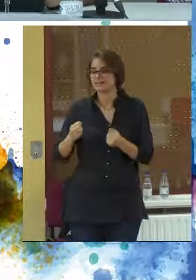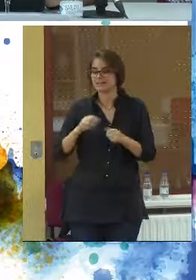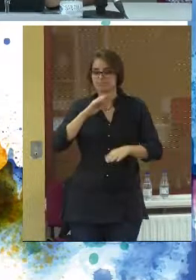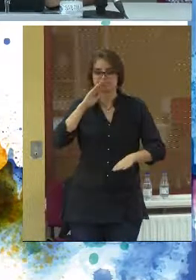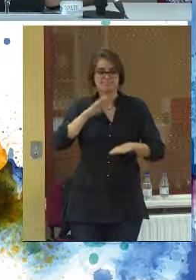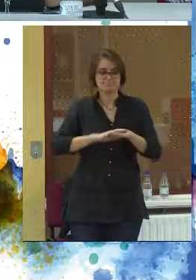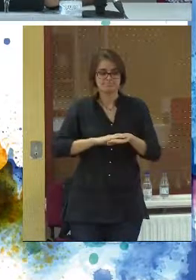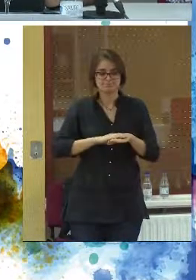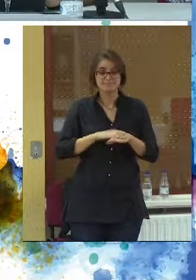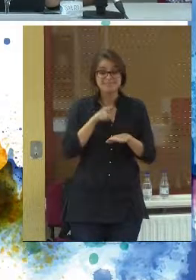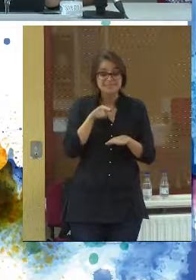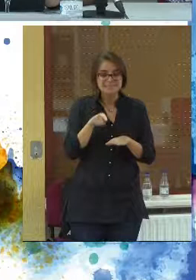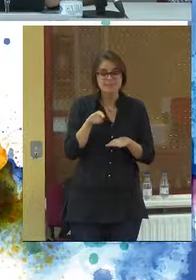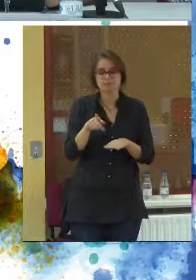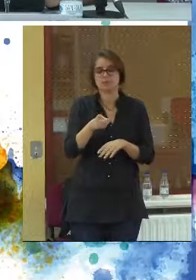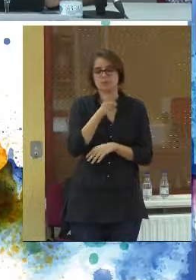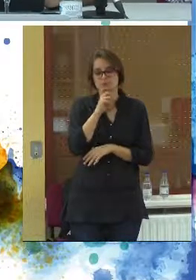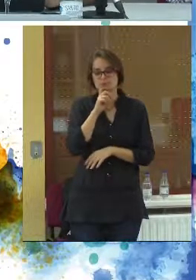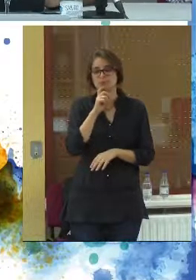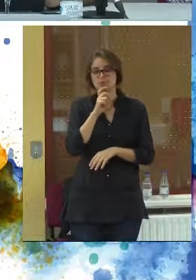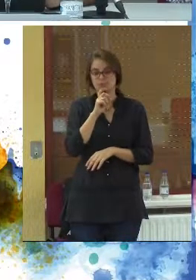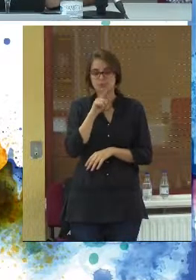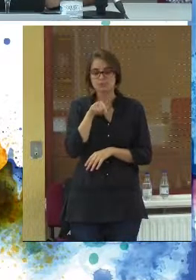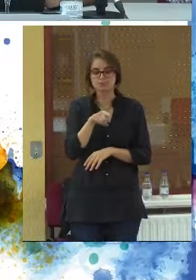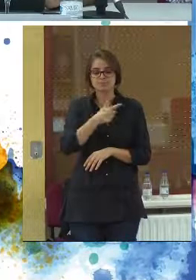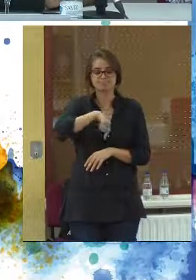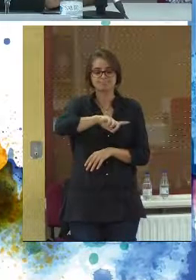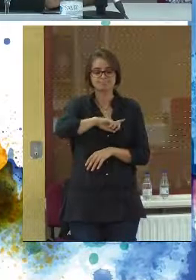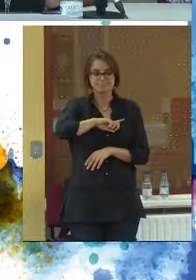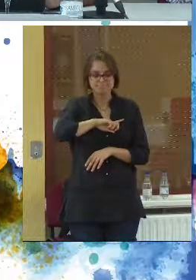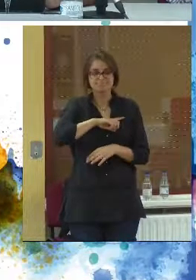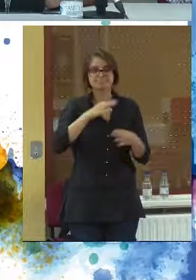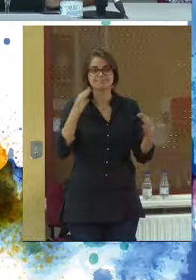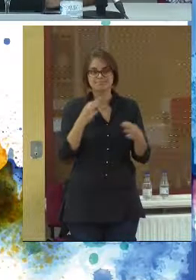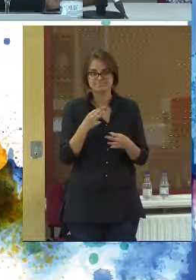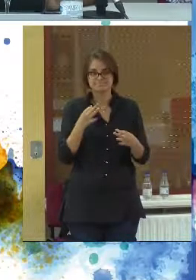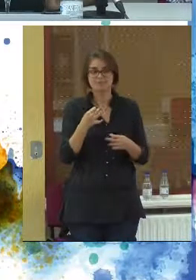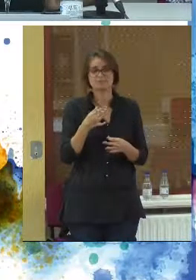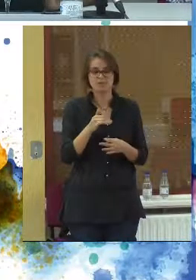1 customer in automation. And that's where we had